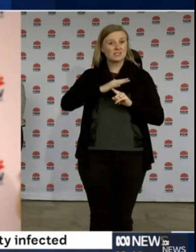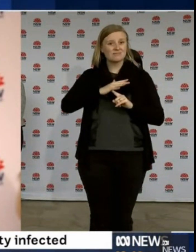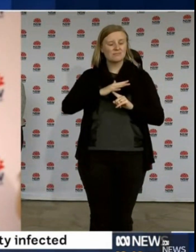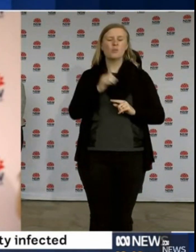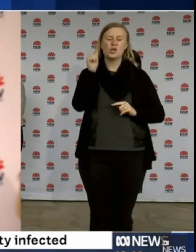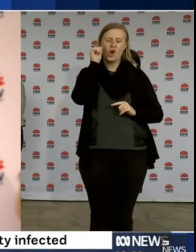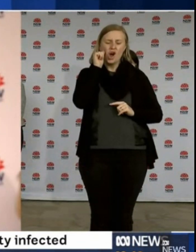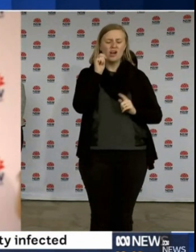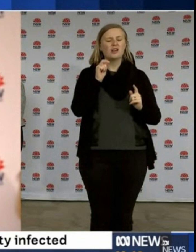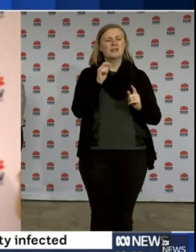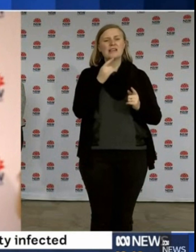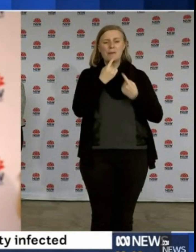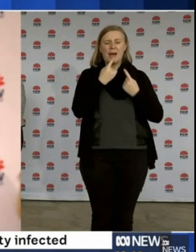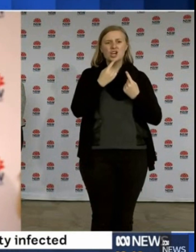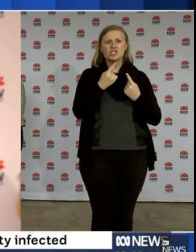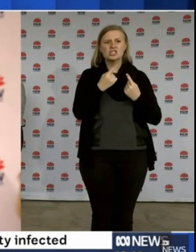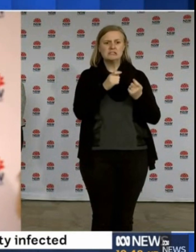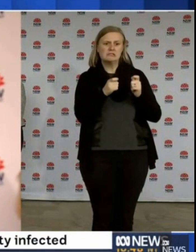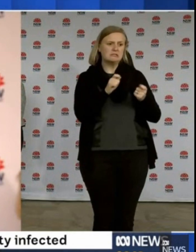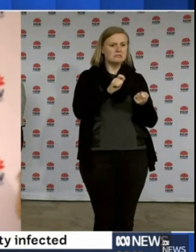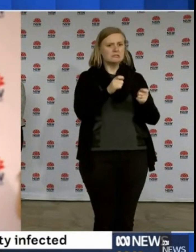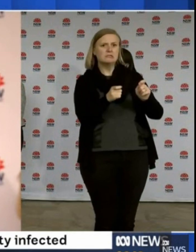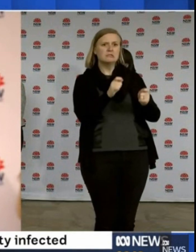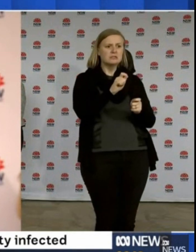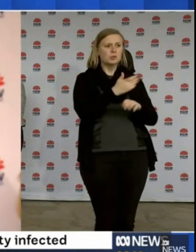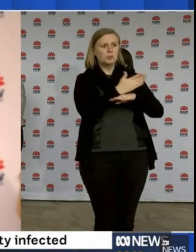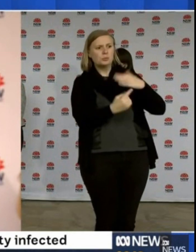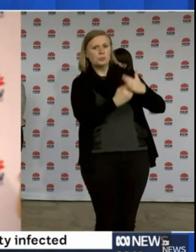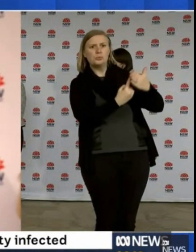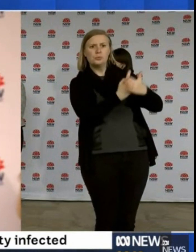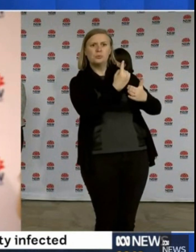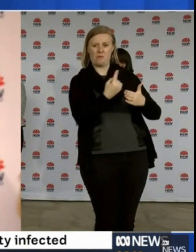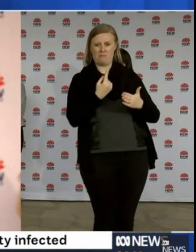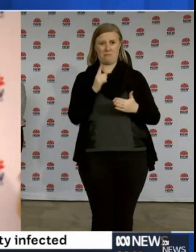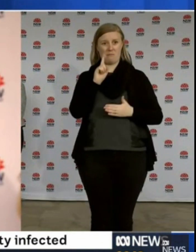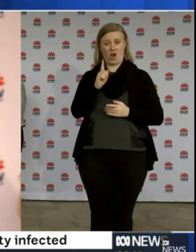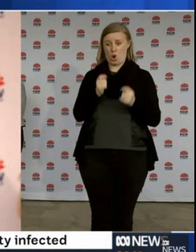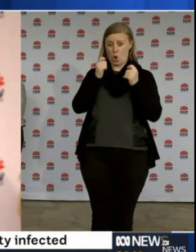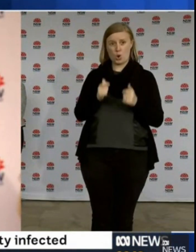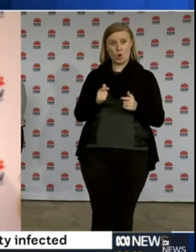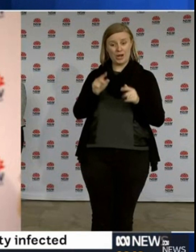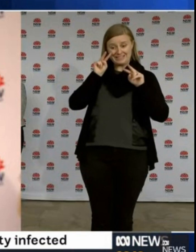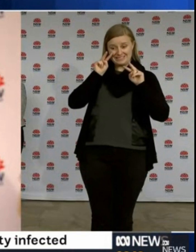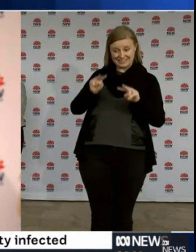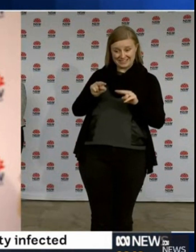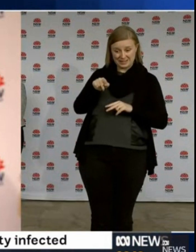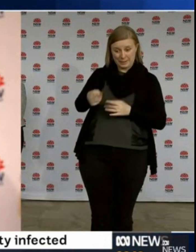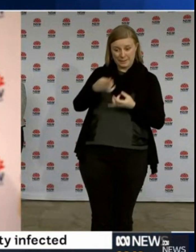this COVID-19 pandemic, but the early and strong indications from